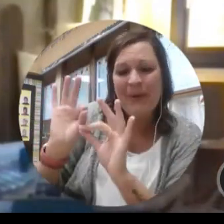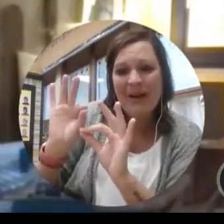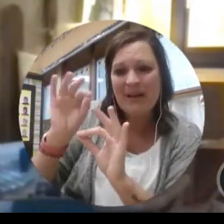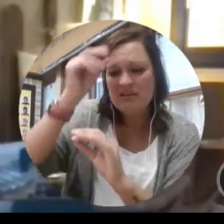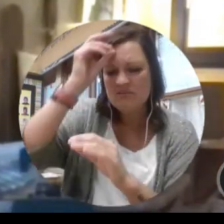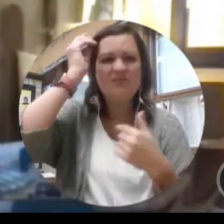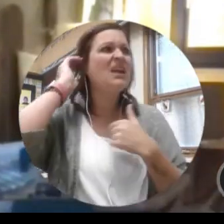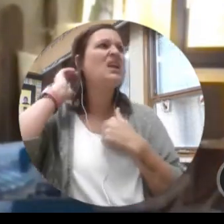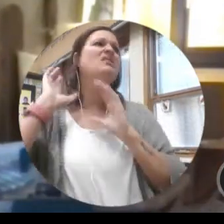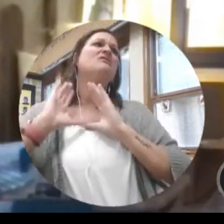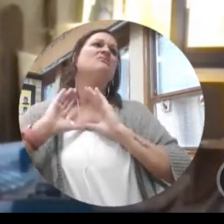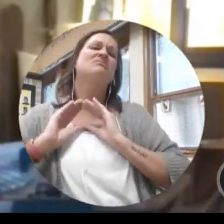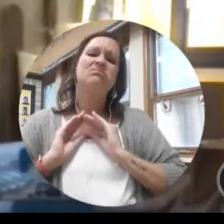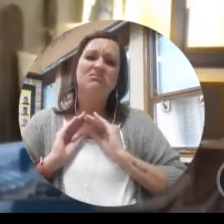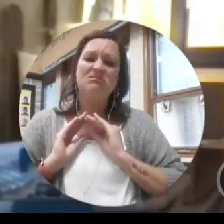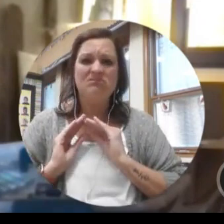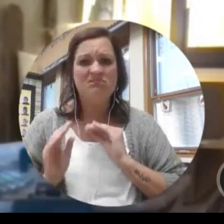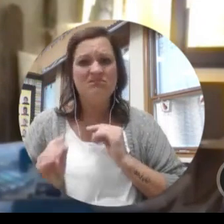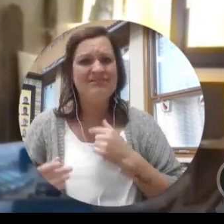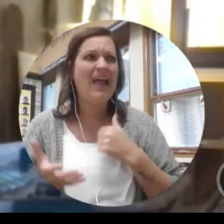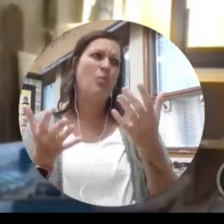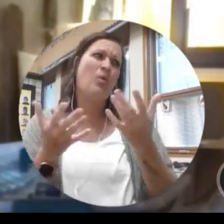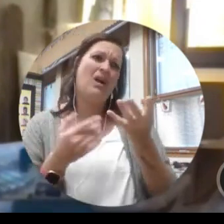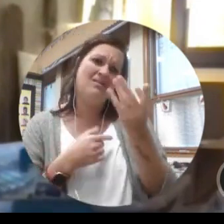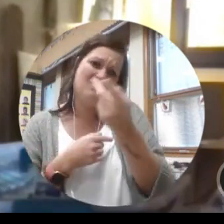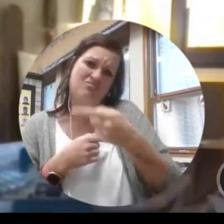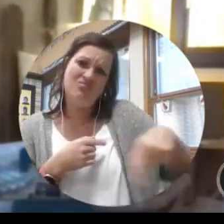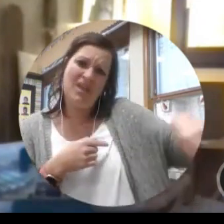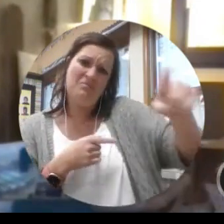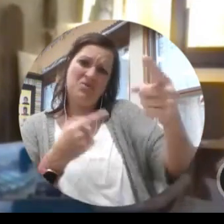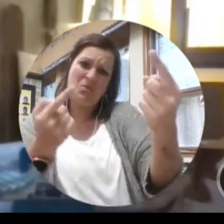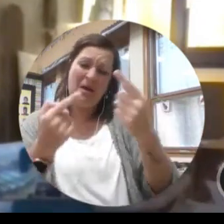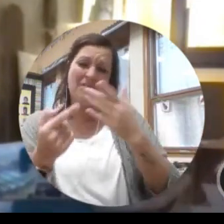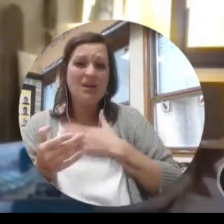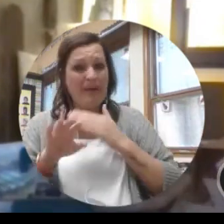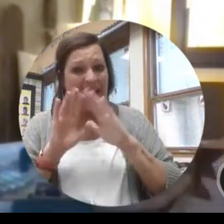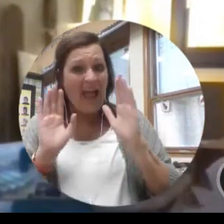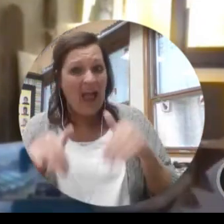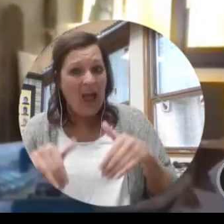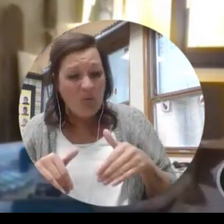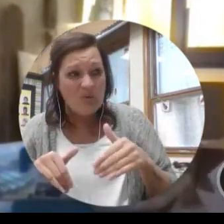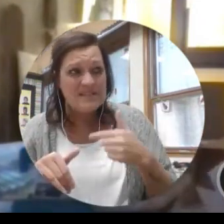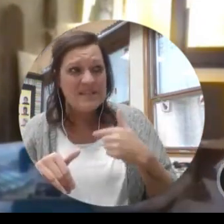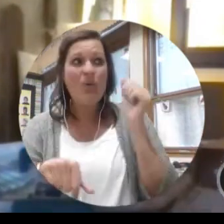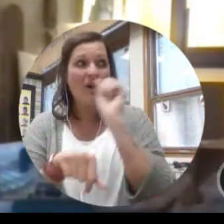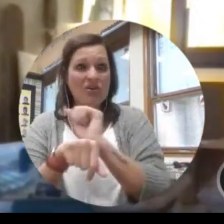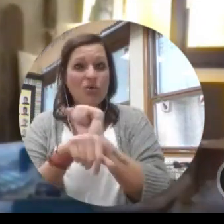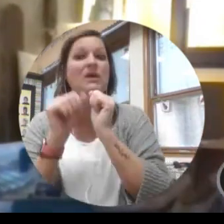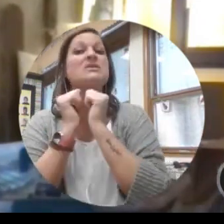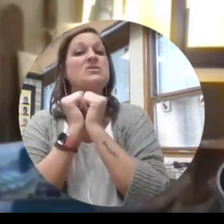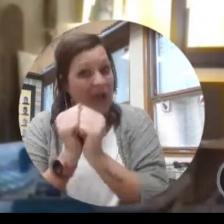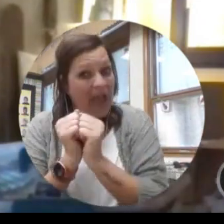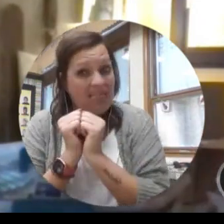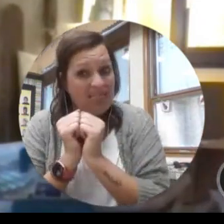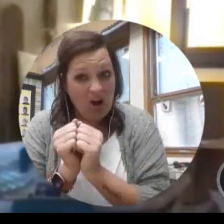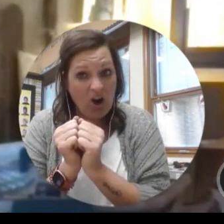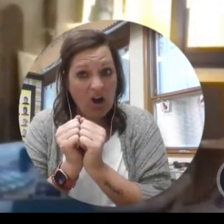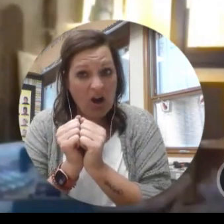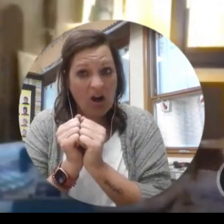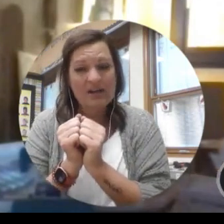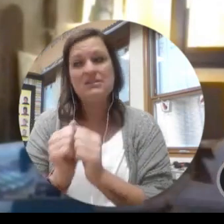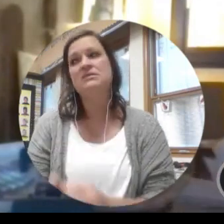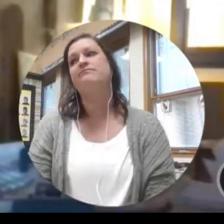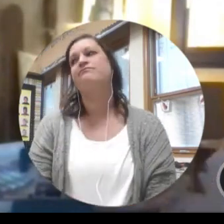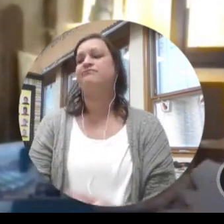them to get to know me at home, where it'd be easier to become friends. I wanted to do a good job on the project. I wanted a few things to go my